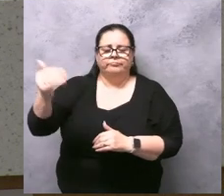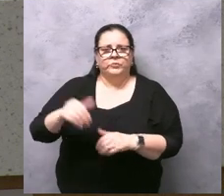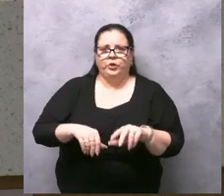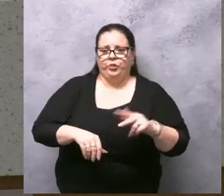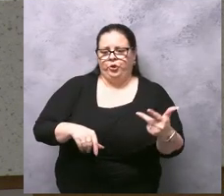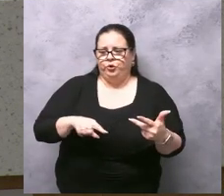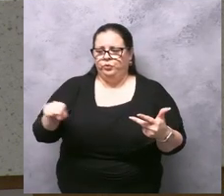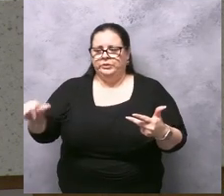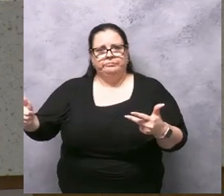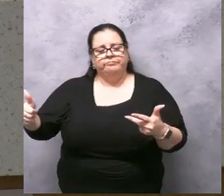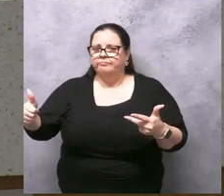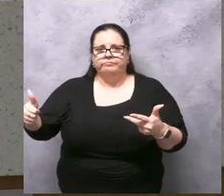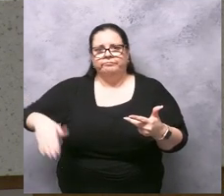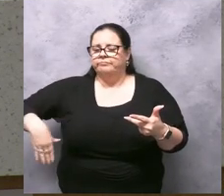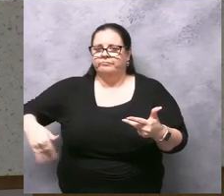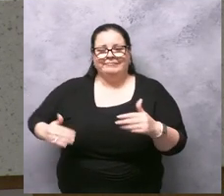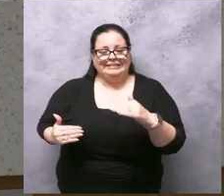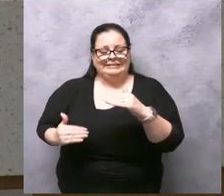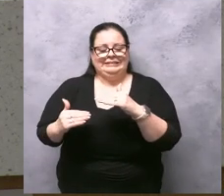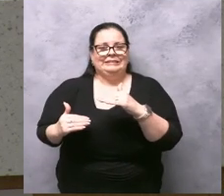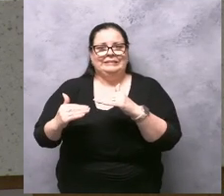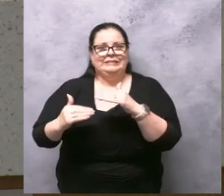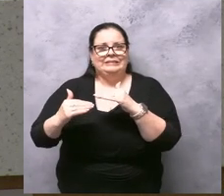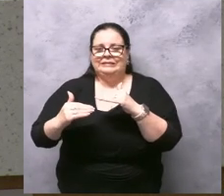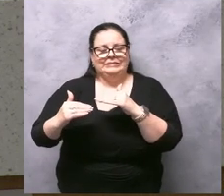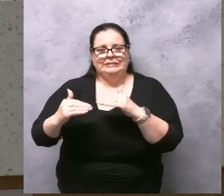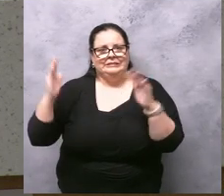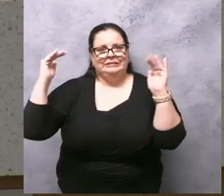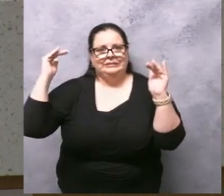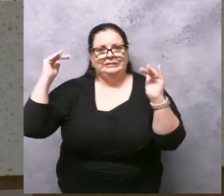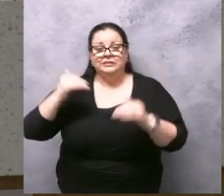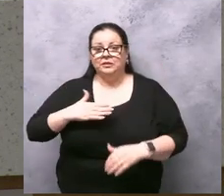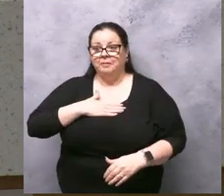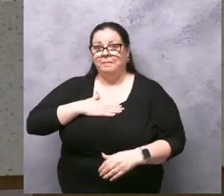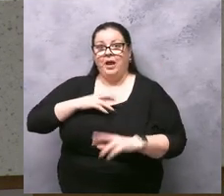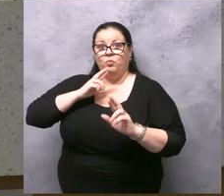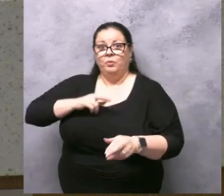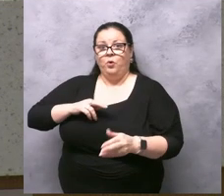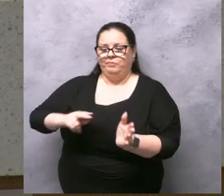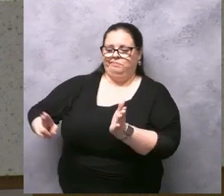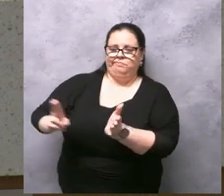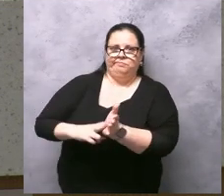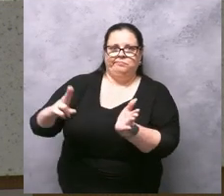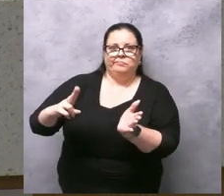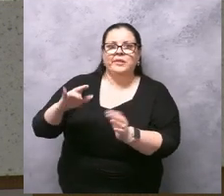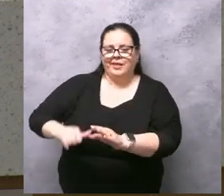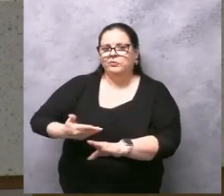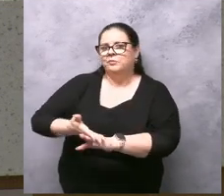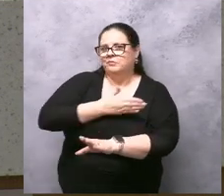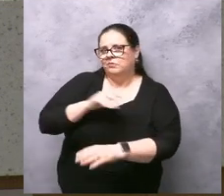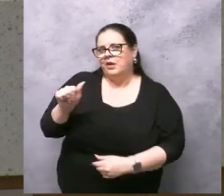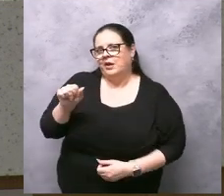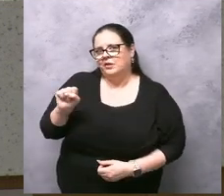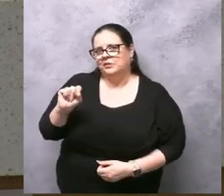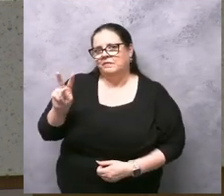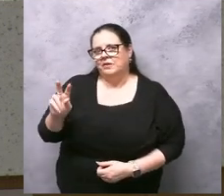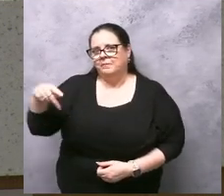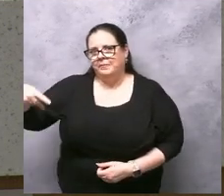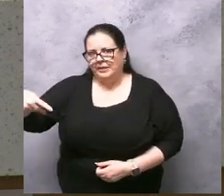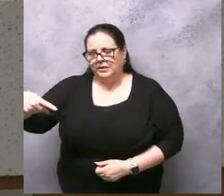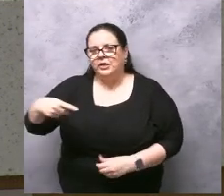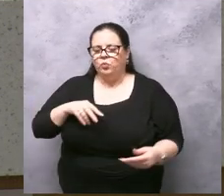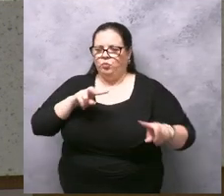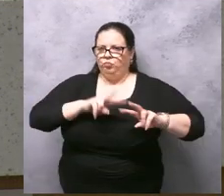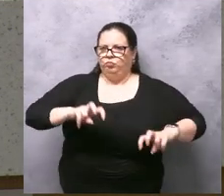at the approaches level yet. The report completed with my name on it is prior to the creation of our board ASVP committee, looked at current